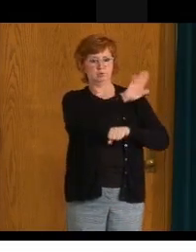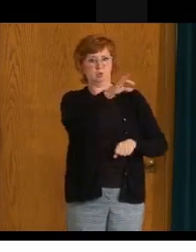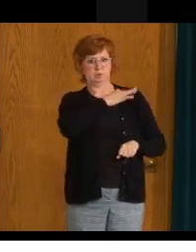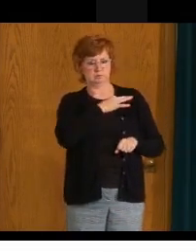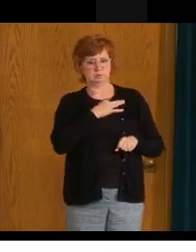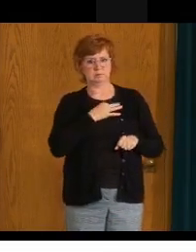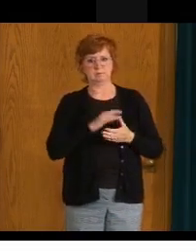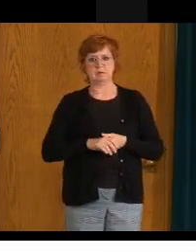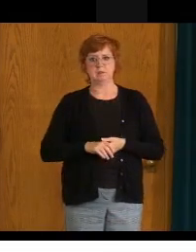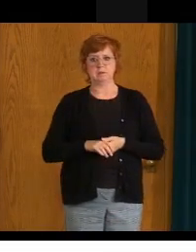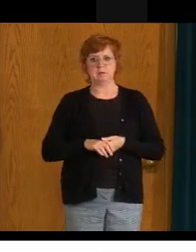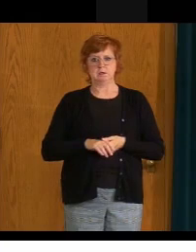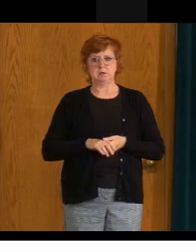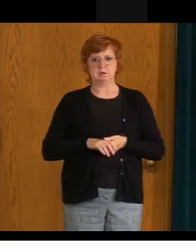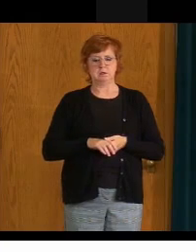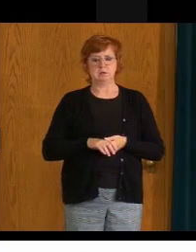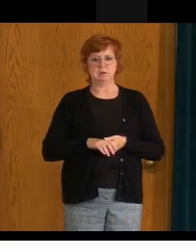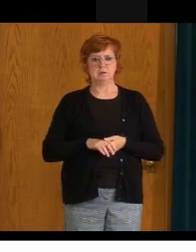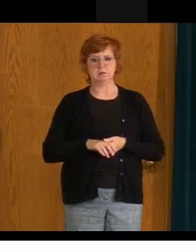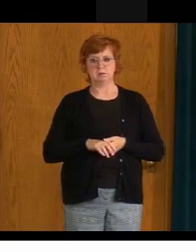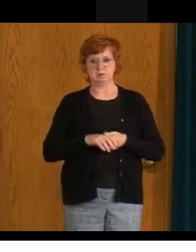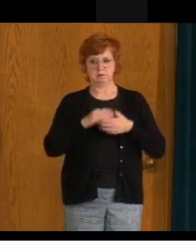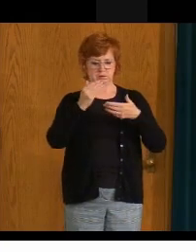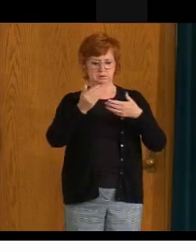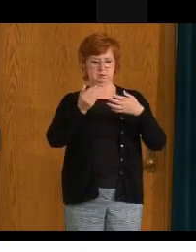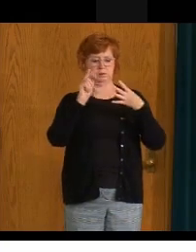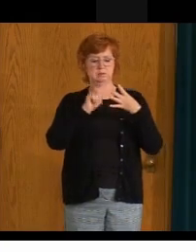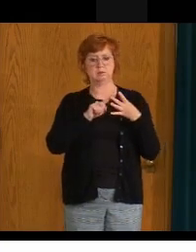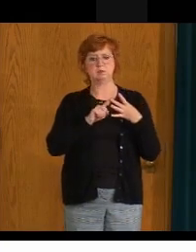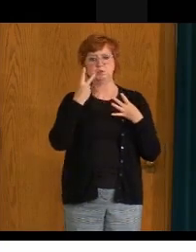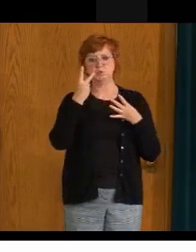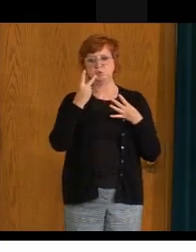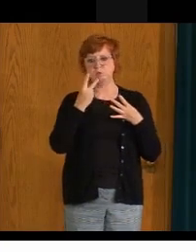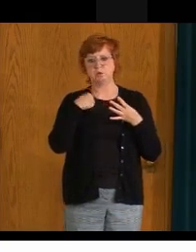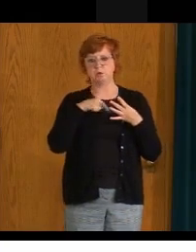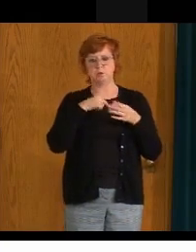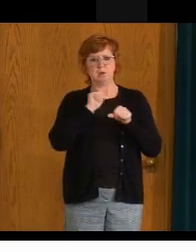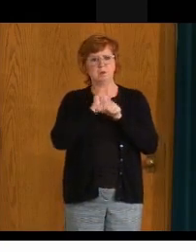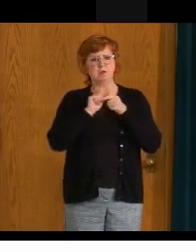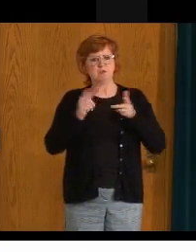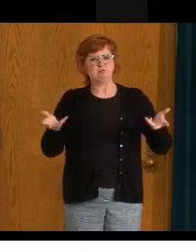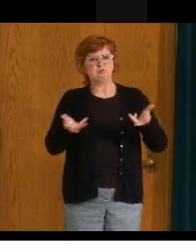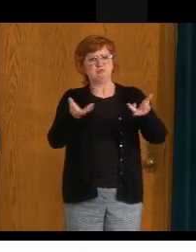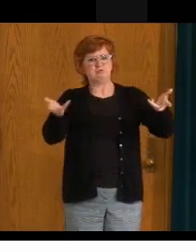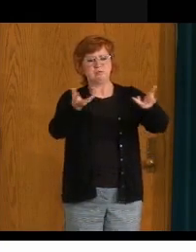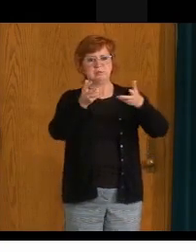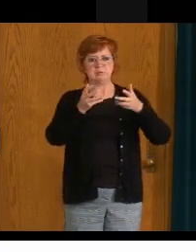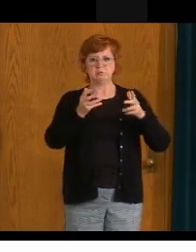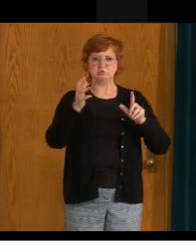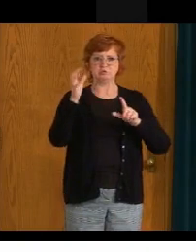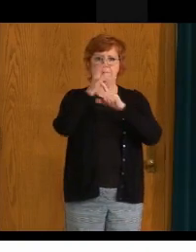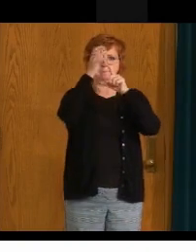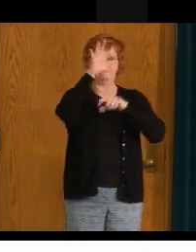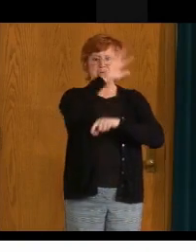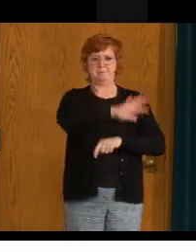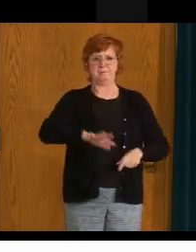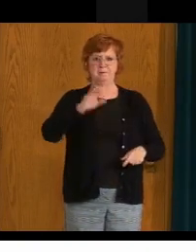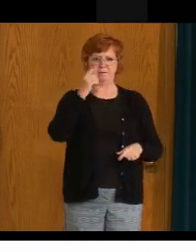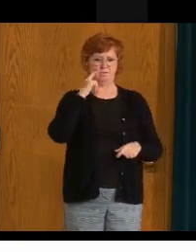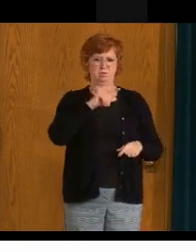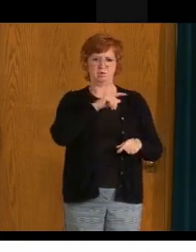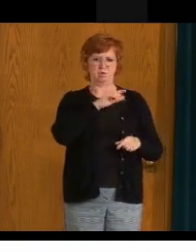hard-to-reach populations. Secondly, we have worked to create champions in communities, such as